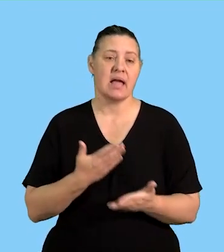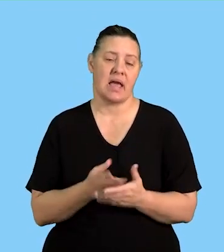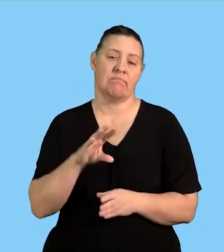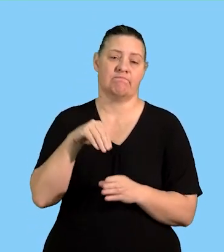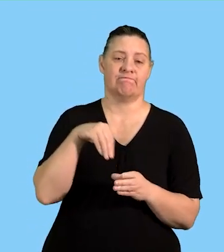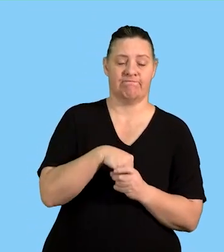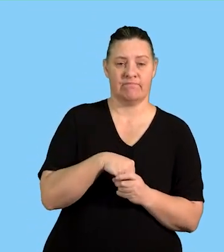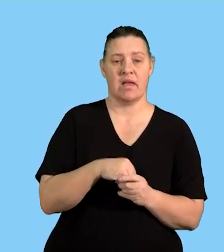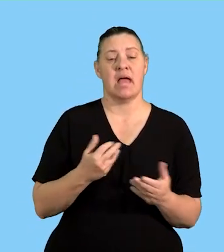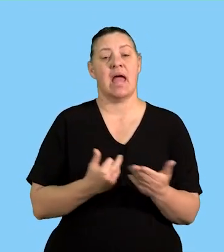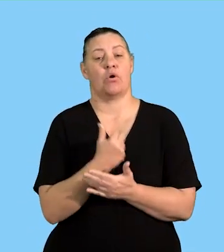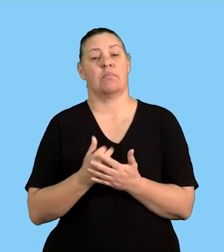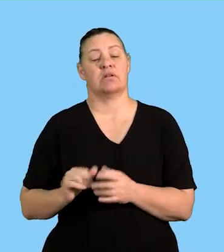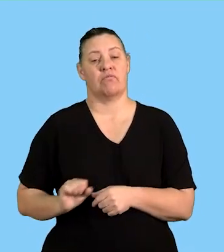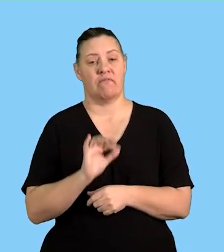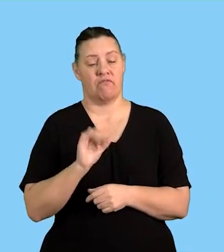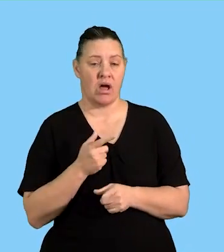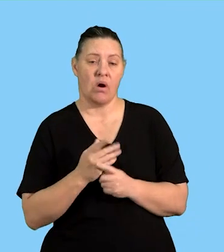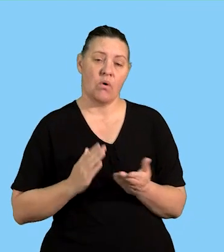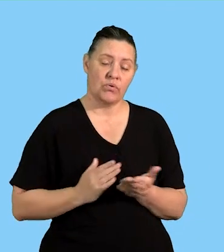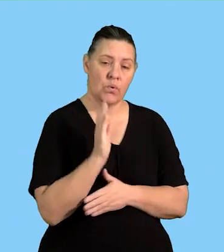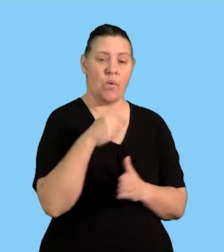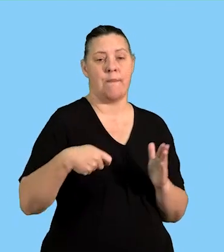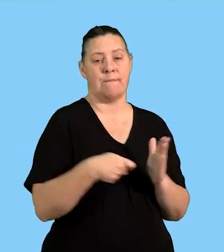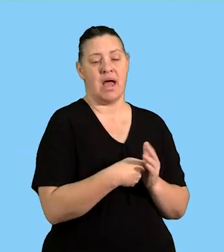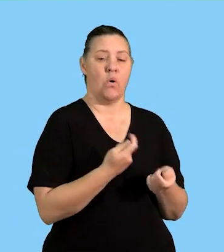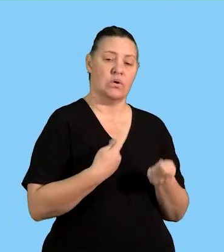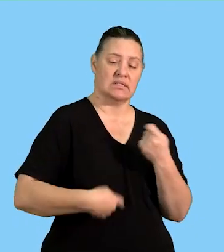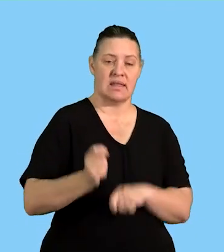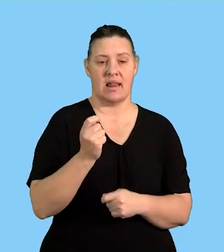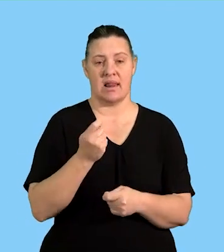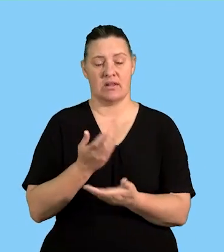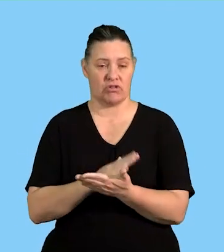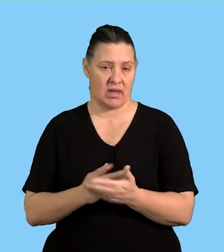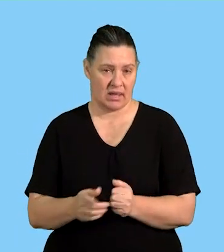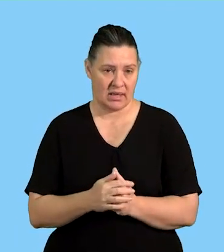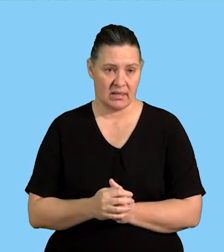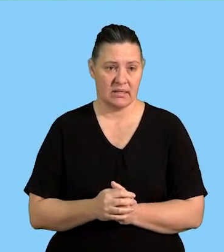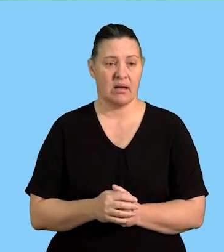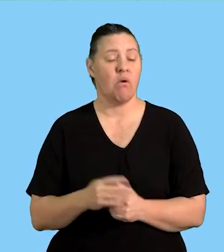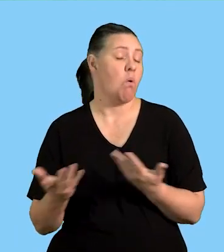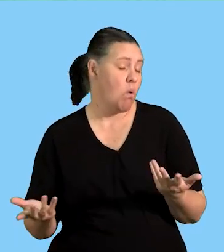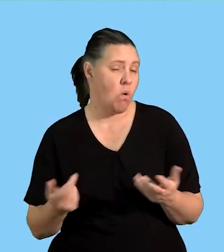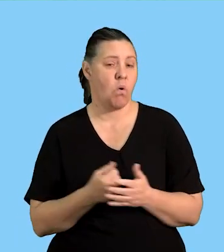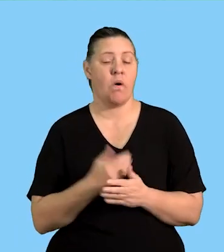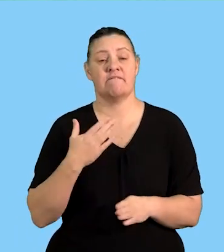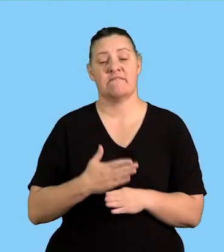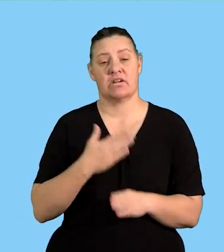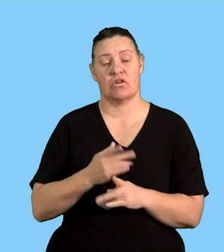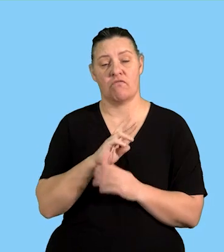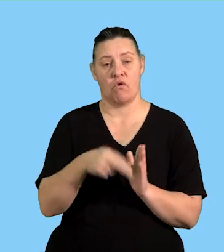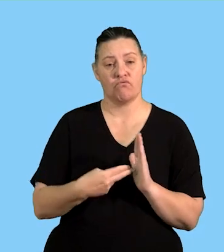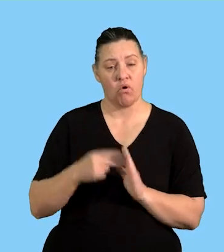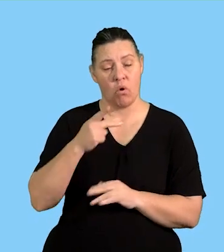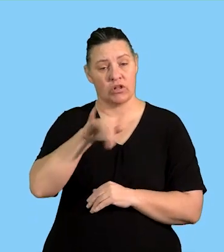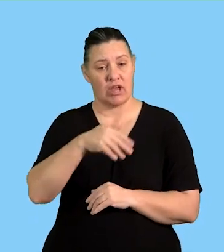to take part in the economy of the country through the buying or selling of shares. Another aspect is that the function